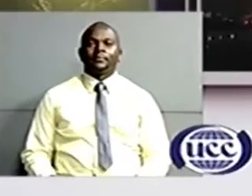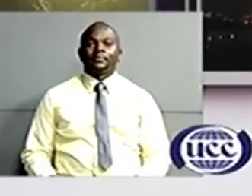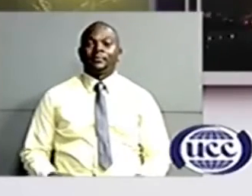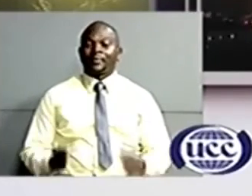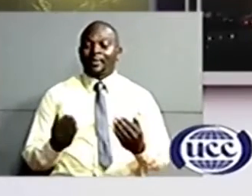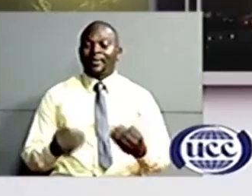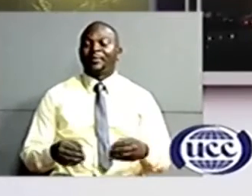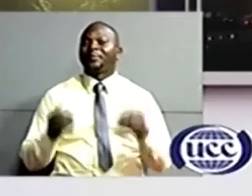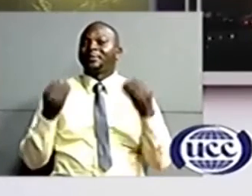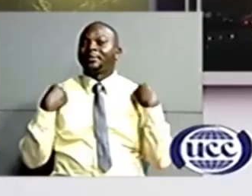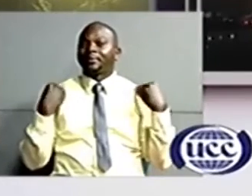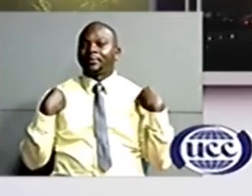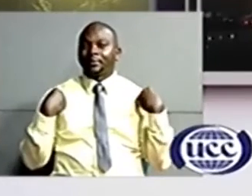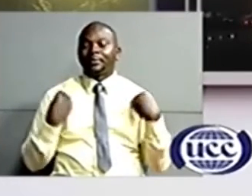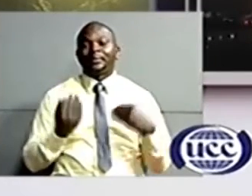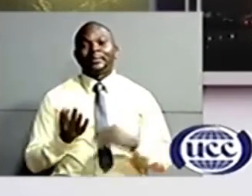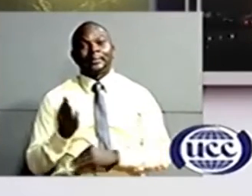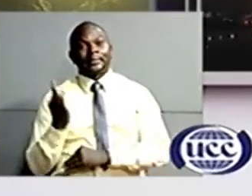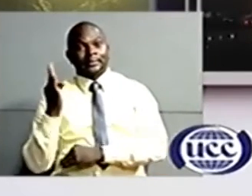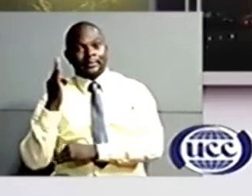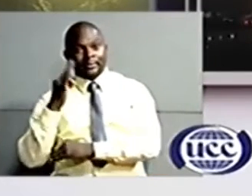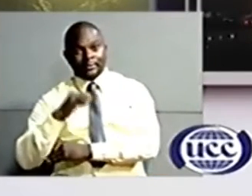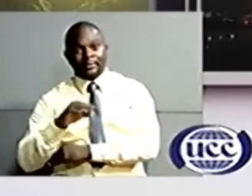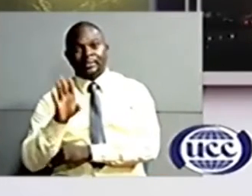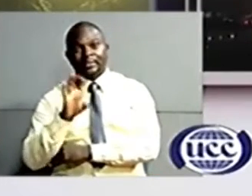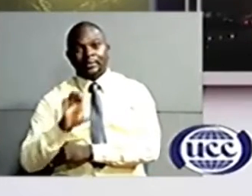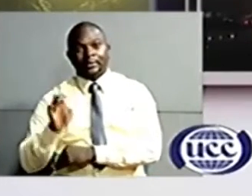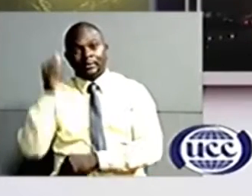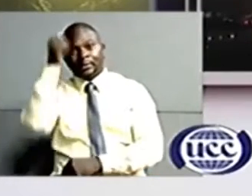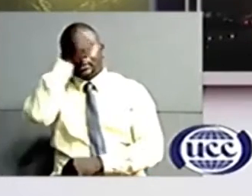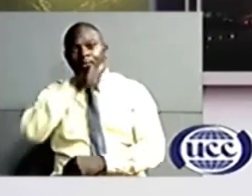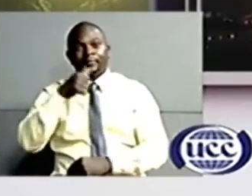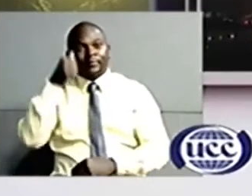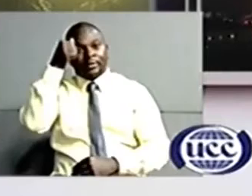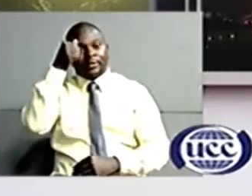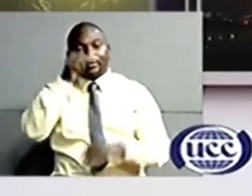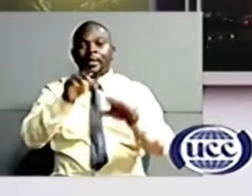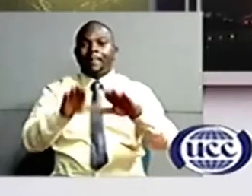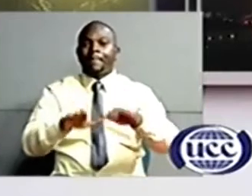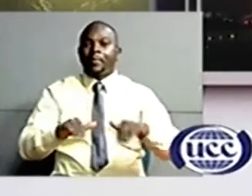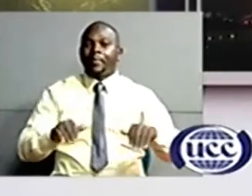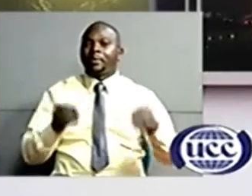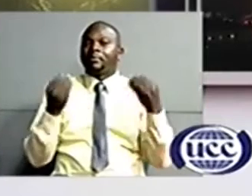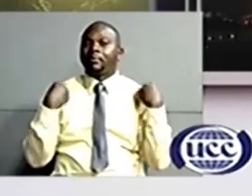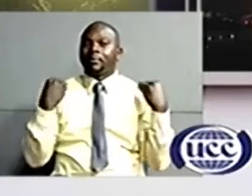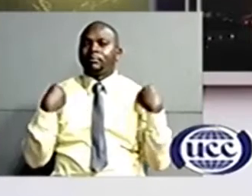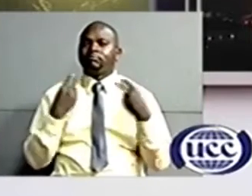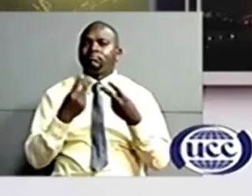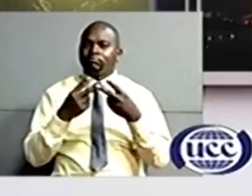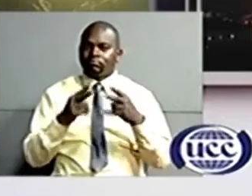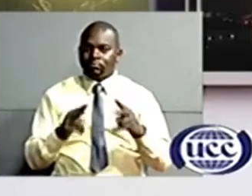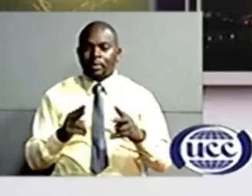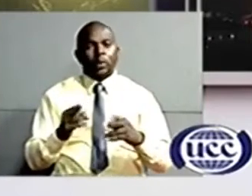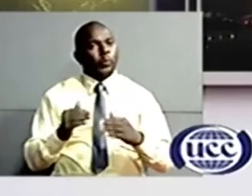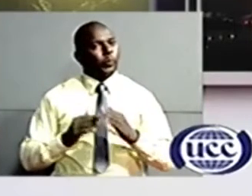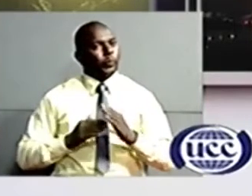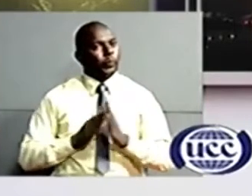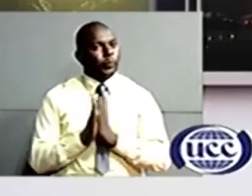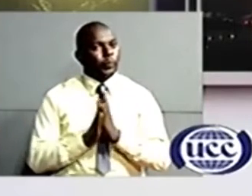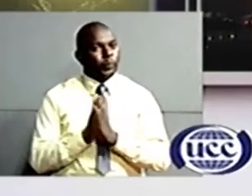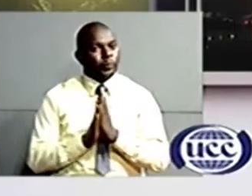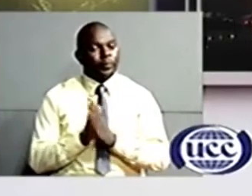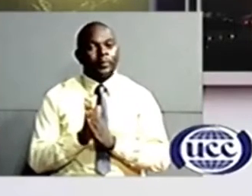And now in sports, day three of the East African Parliamentary Games started on a high note for